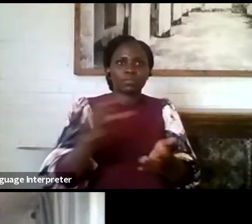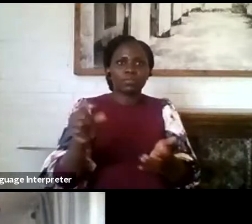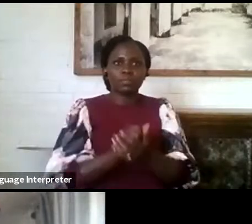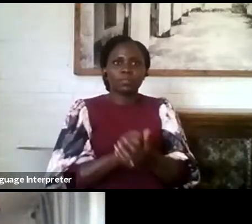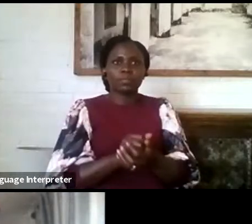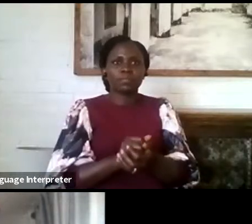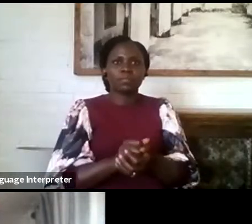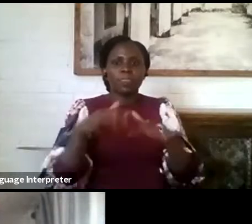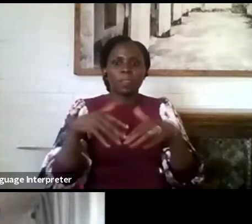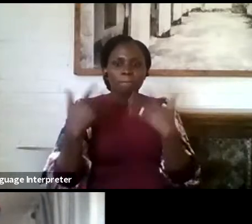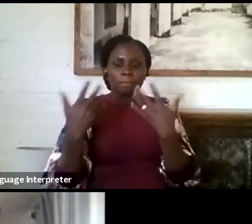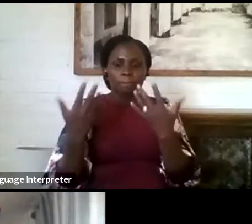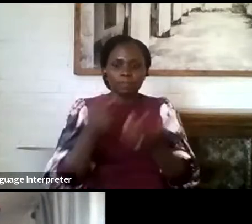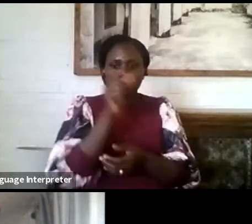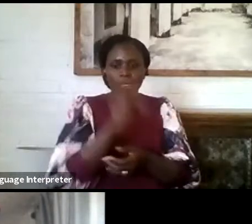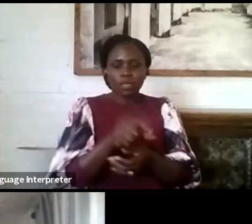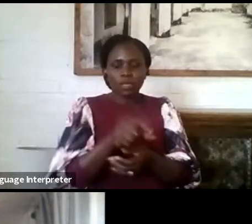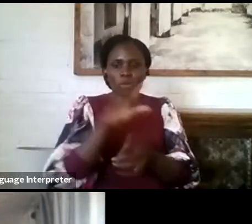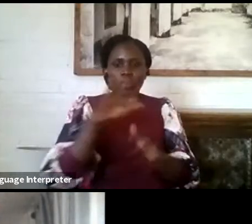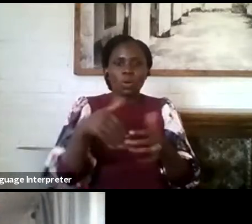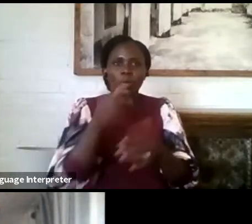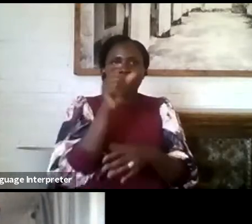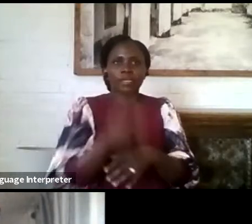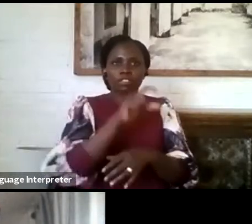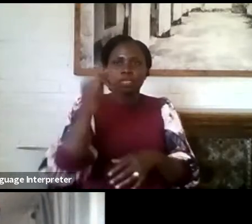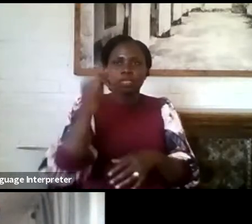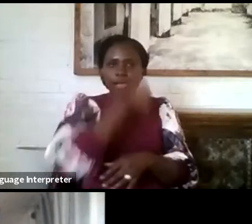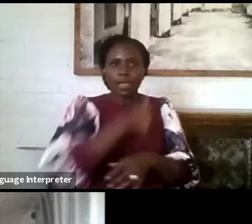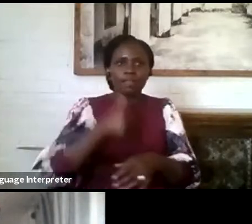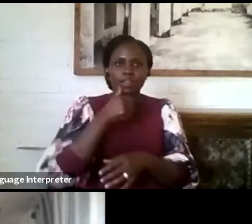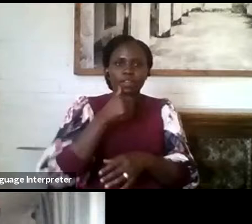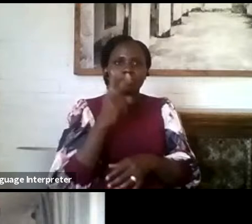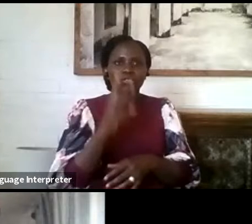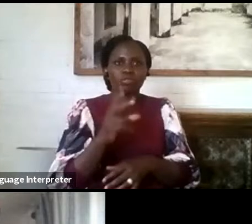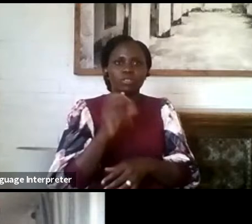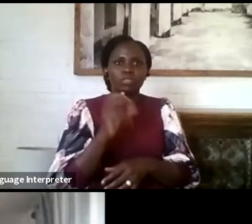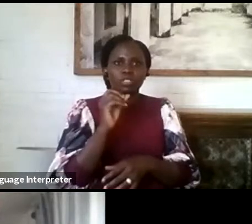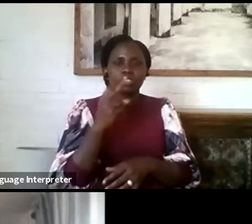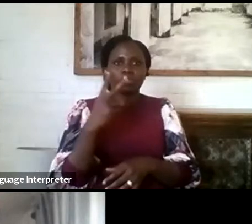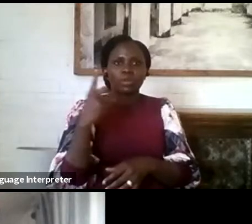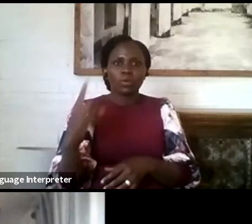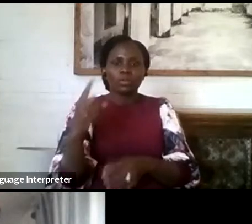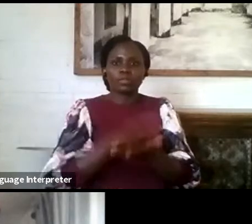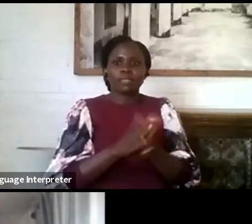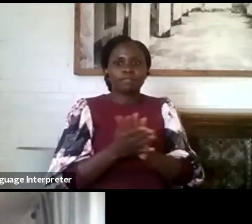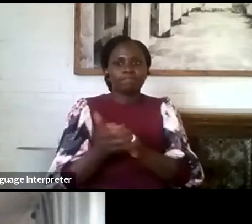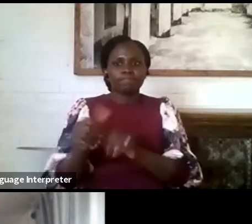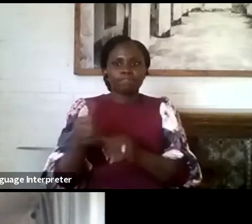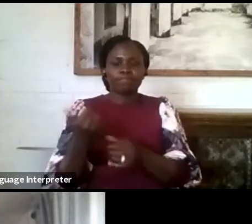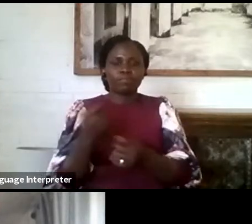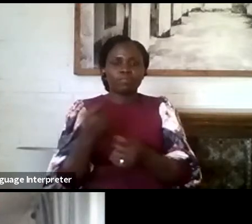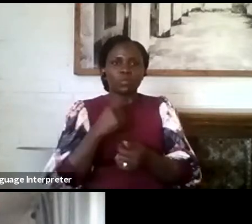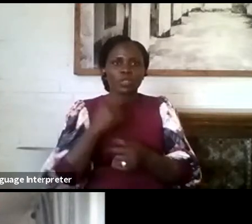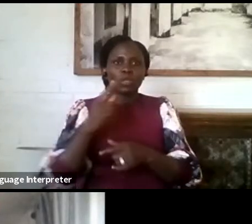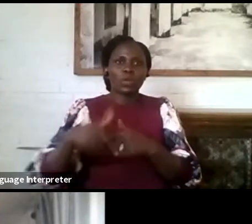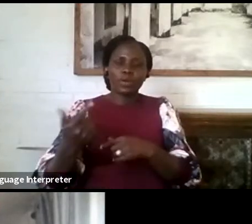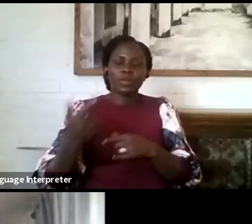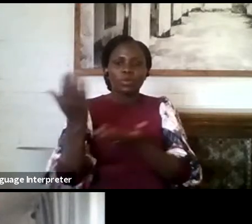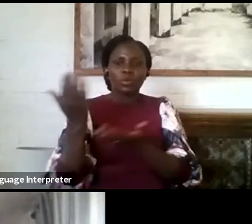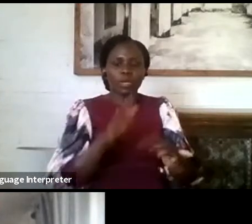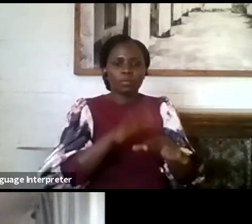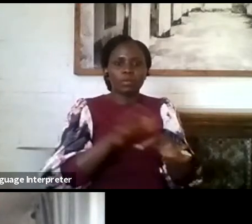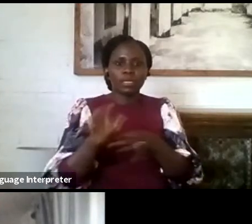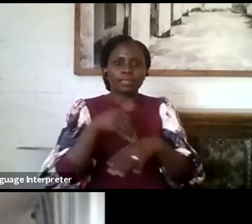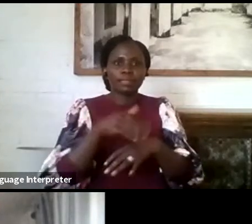the hashtag Fifth Africa 21. Alternatively, you're always welcome to drop us a line. You can drop us a line at